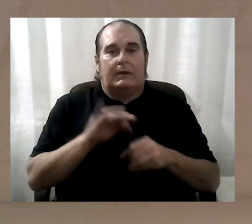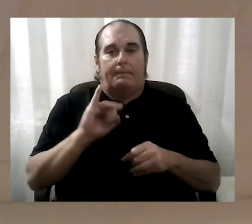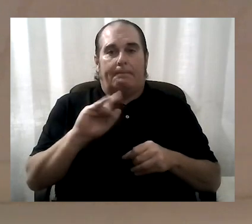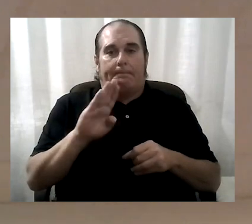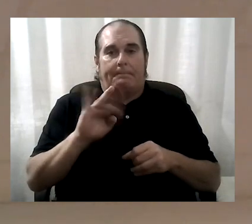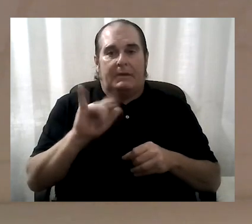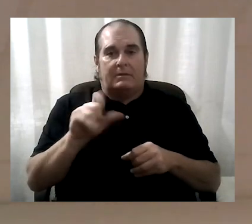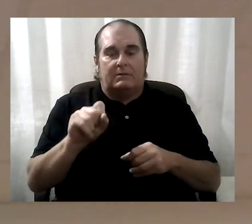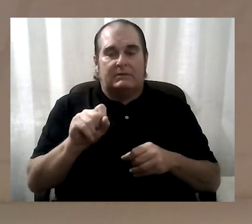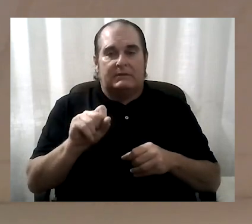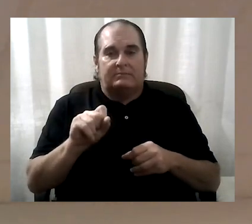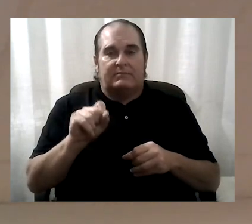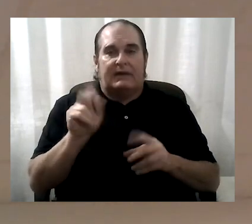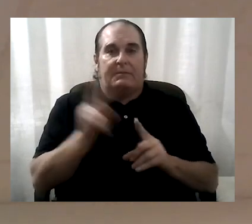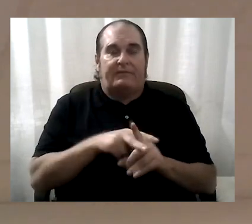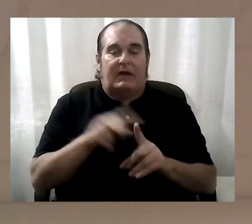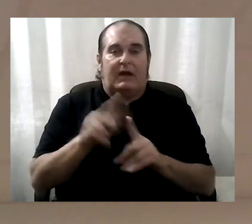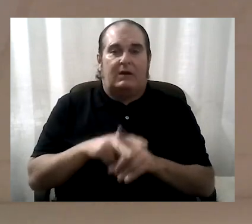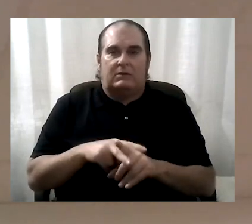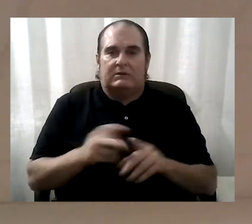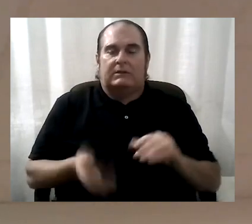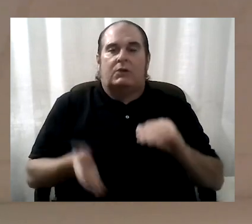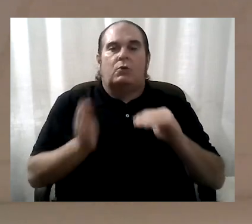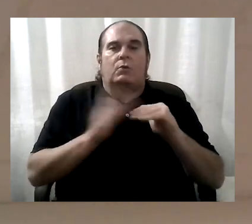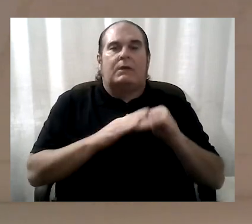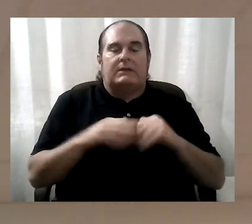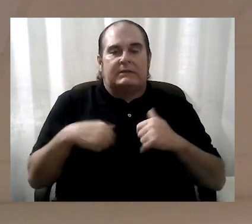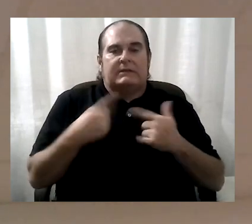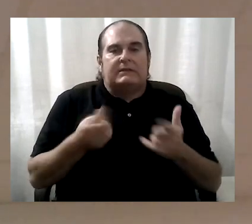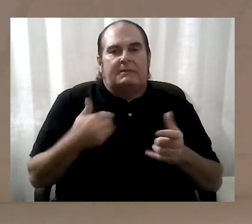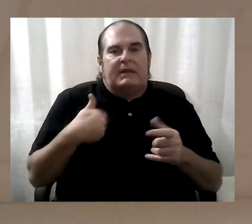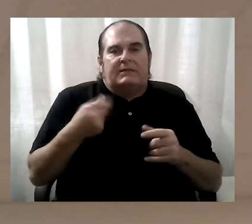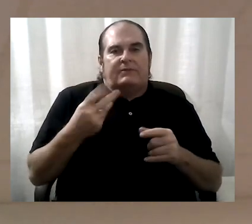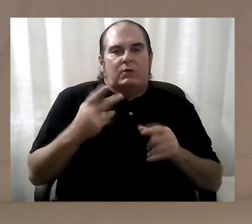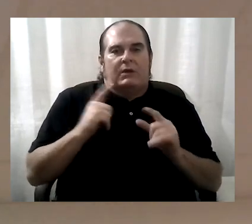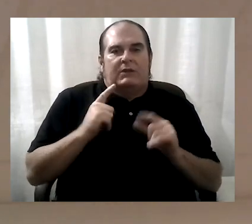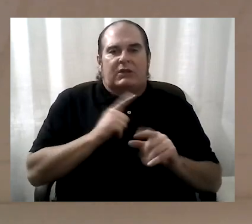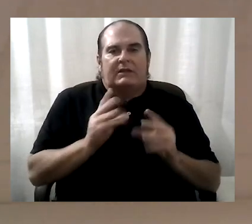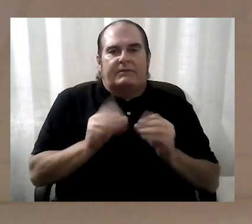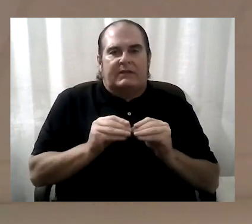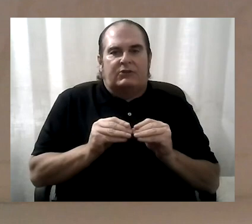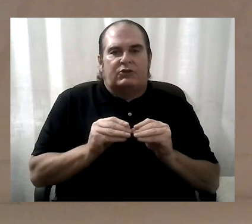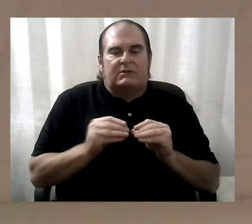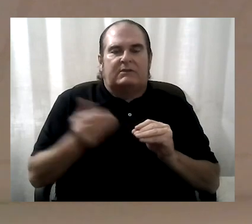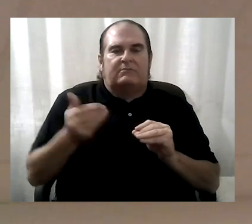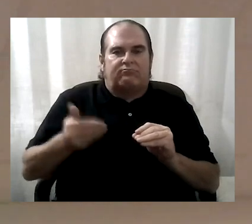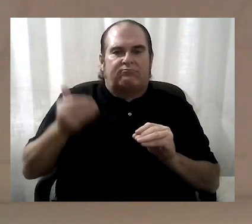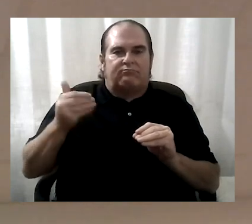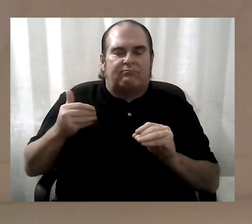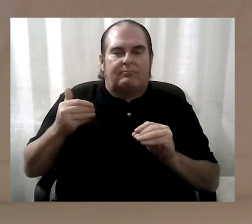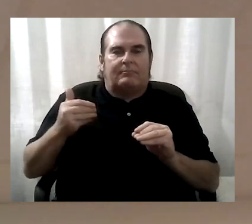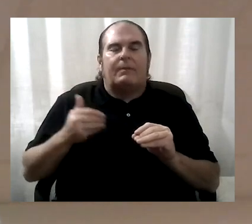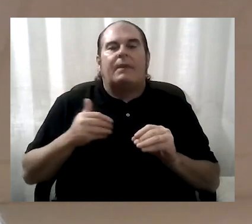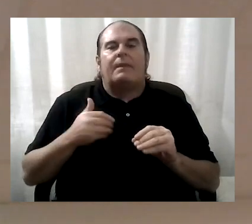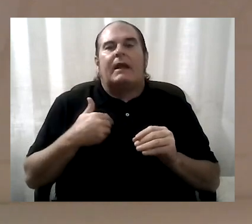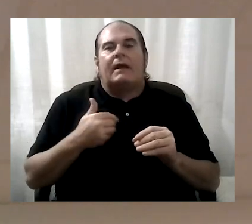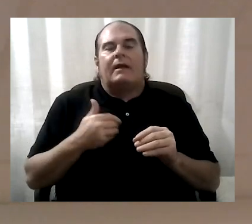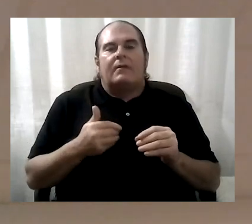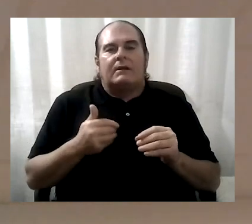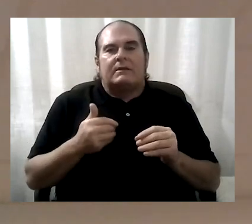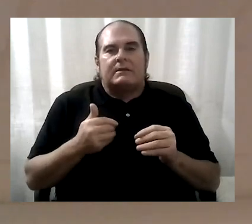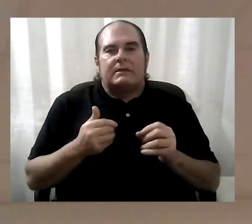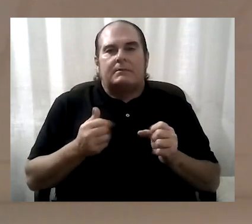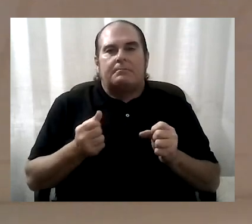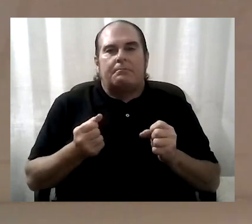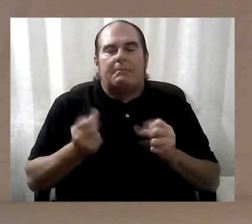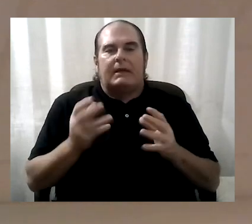from the last few sessions, and currently there are over 200 bills that impact voting that have been filed. Today, obviously, we're not going to talk